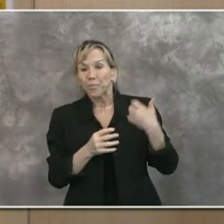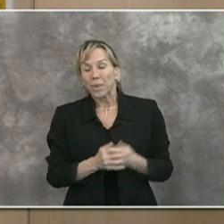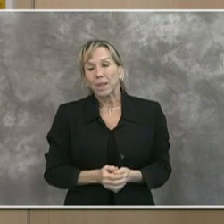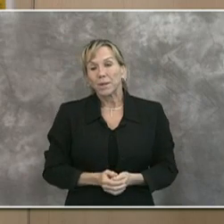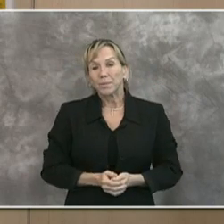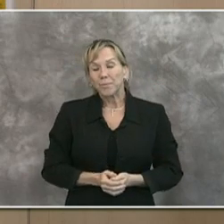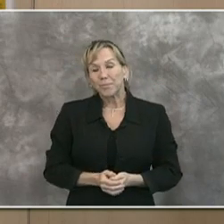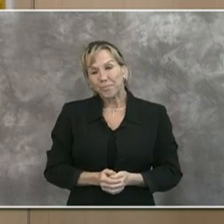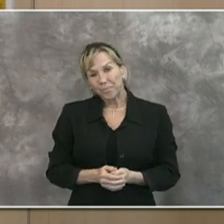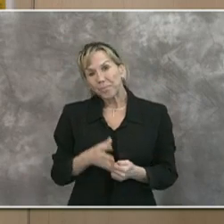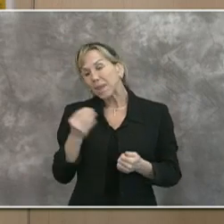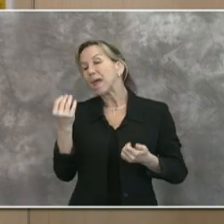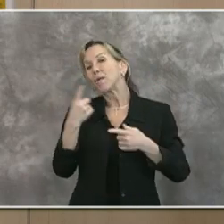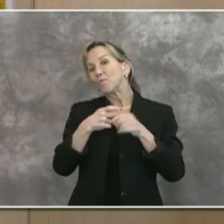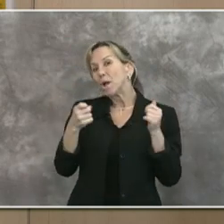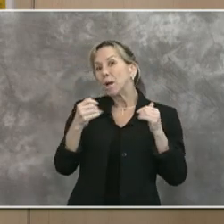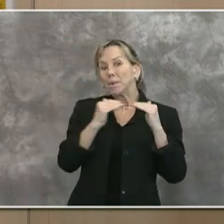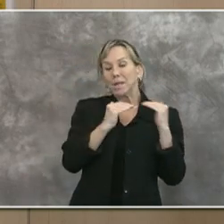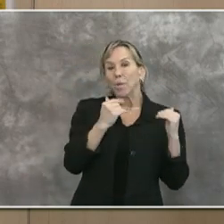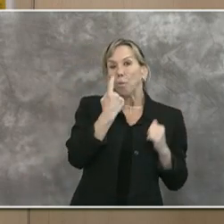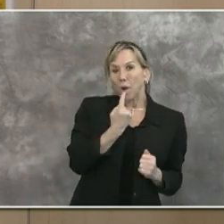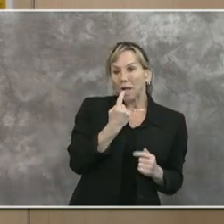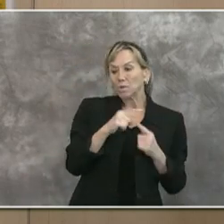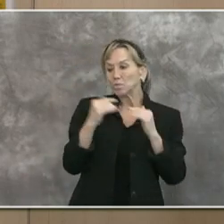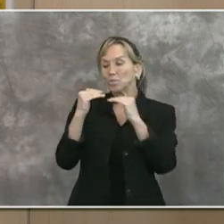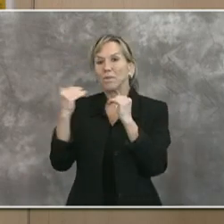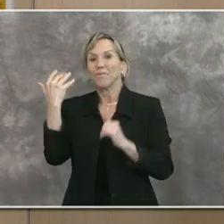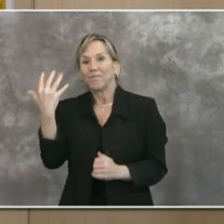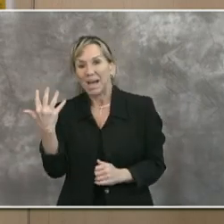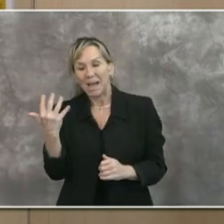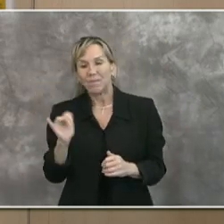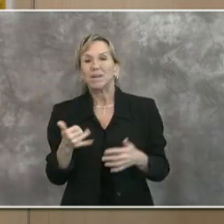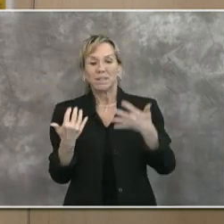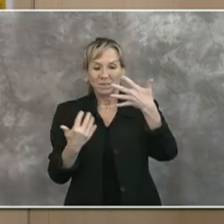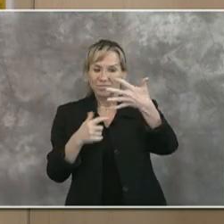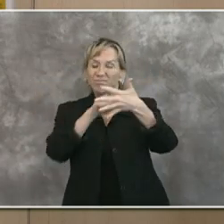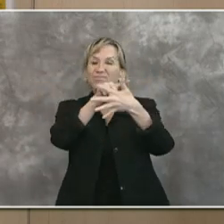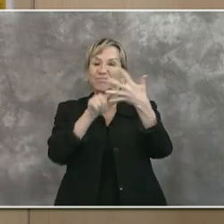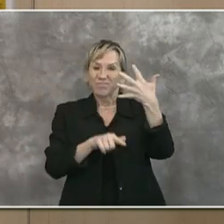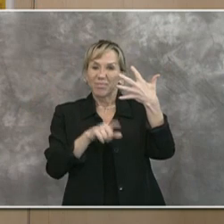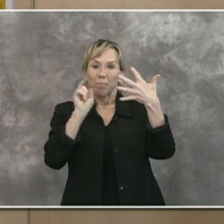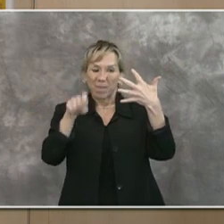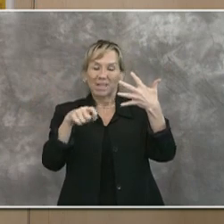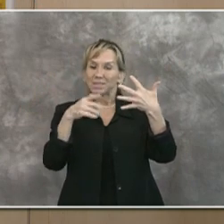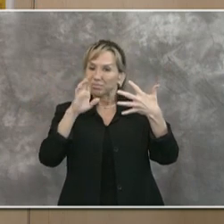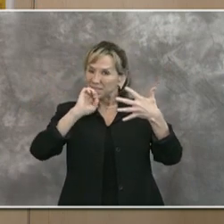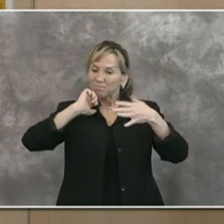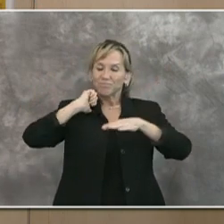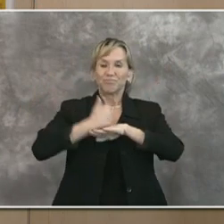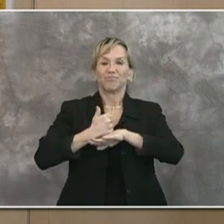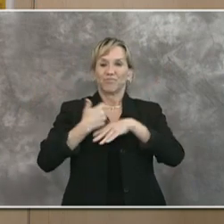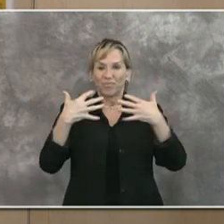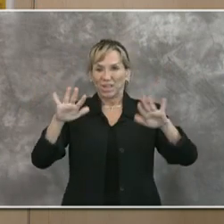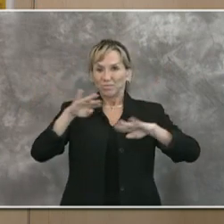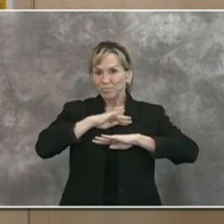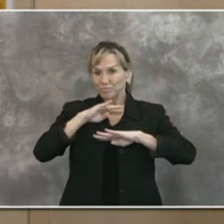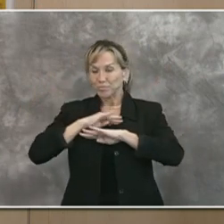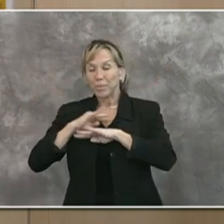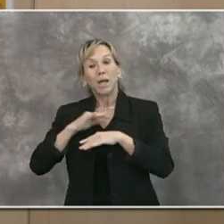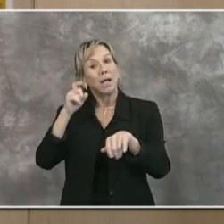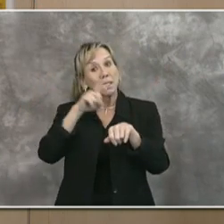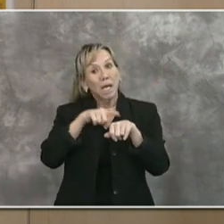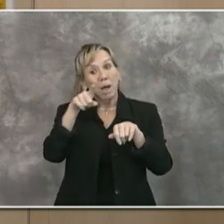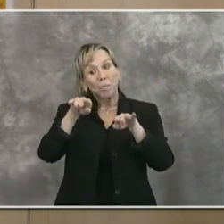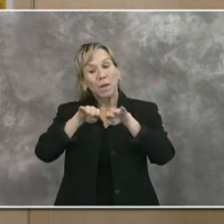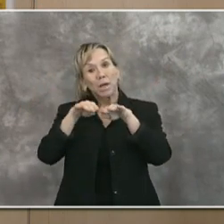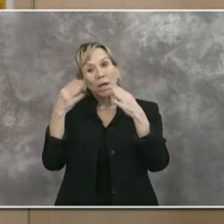in order to proceed from stage 1 to stage 2, these 5 metrics are those that must be in place. And also at stage 2,